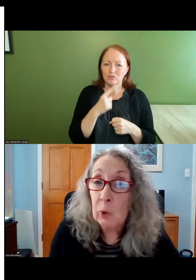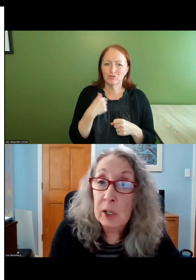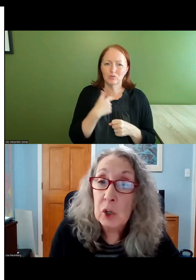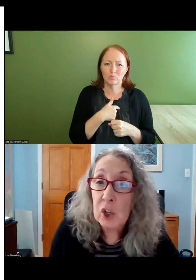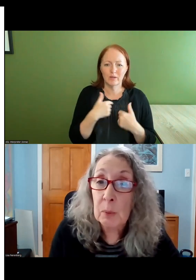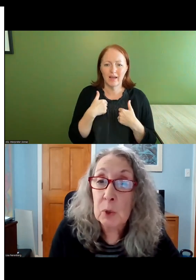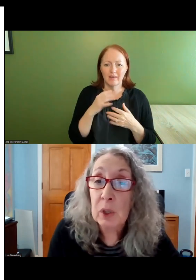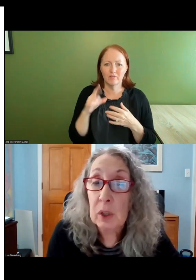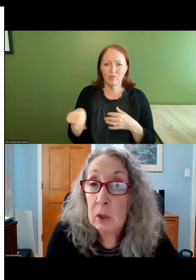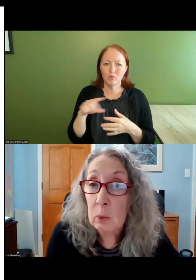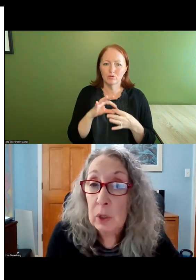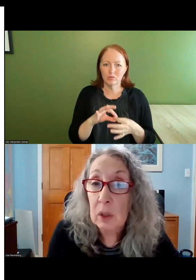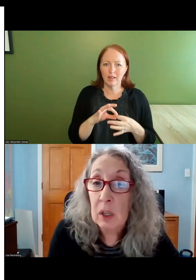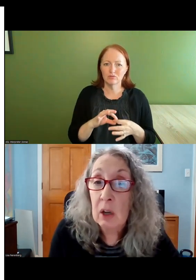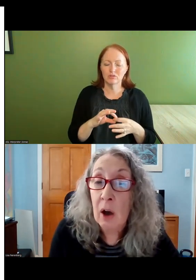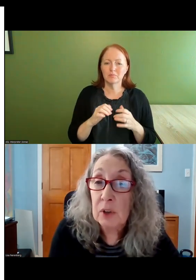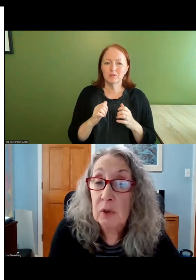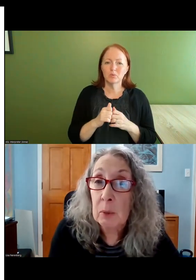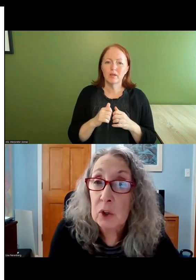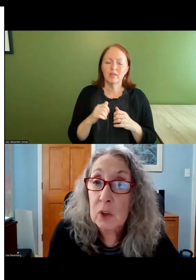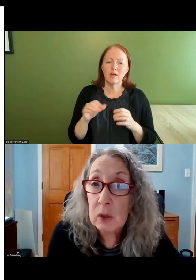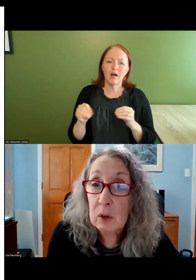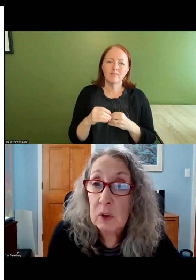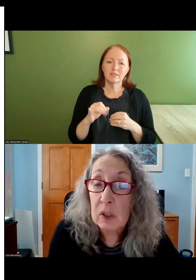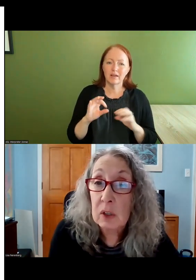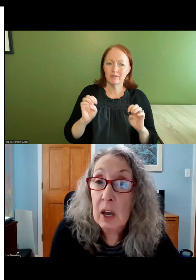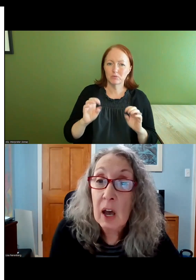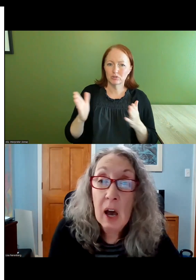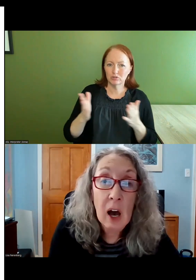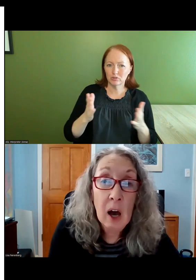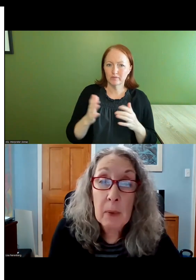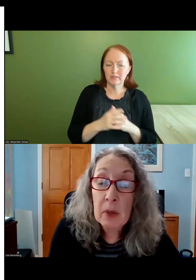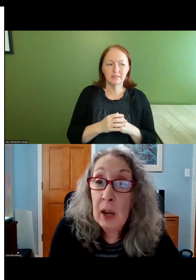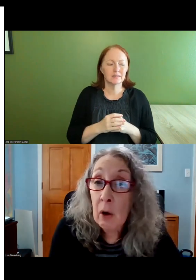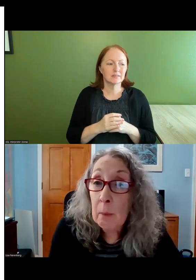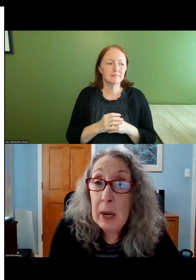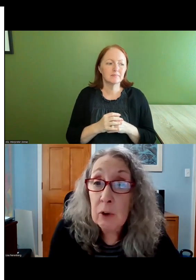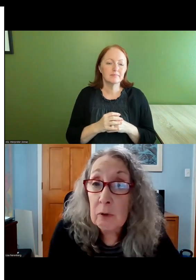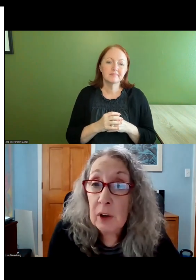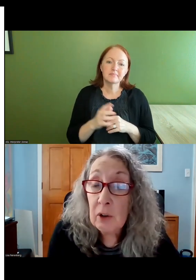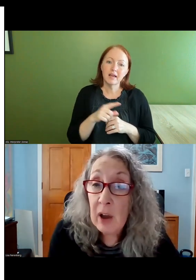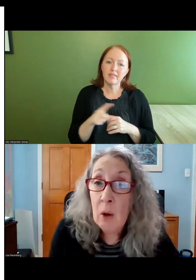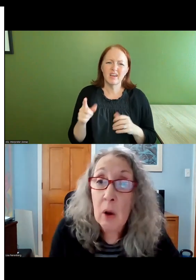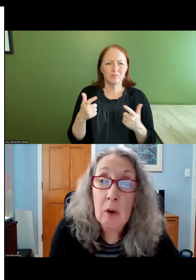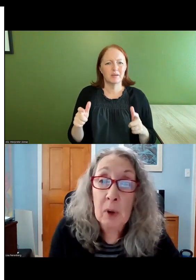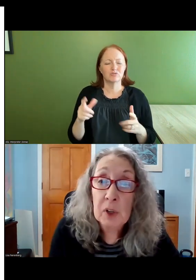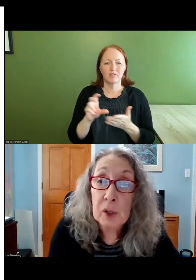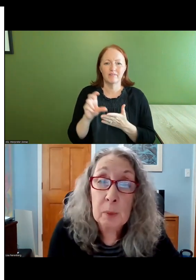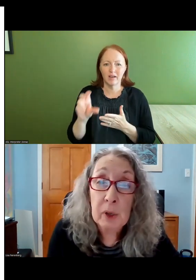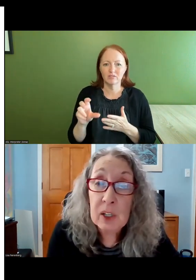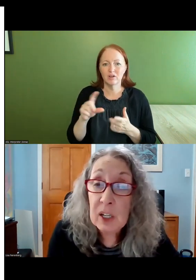have those relationships with the Office of Emergency Services. They are a major funder now